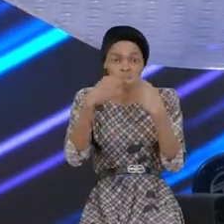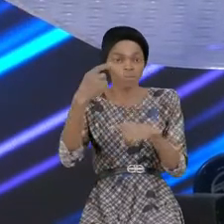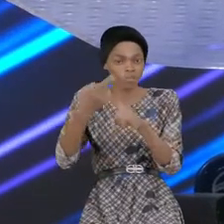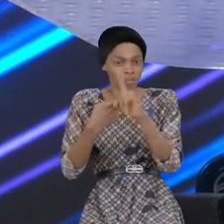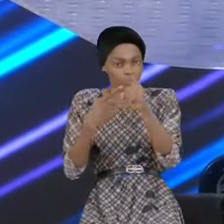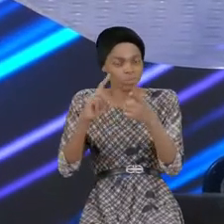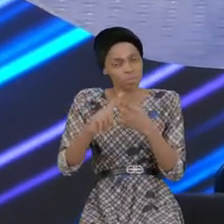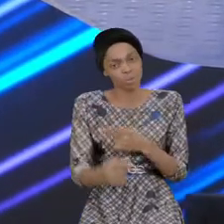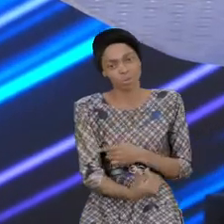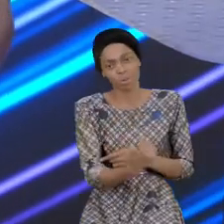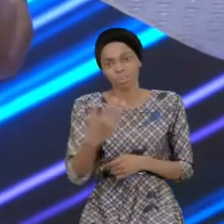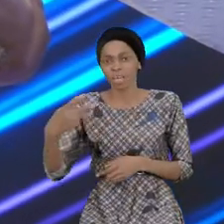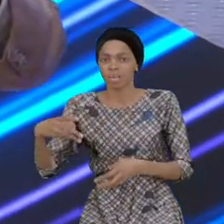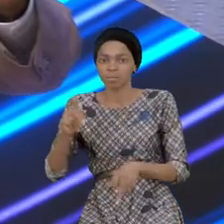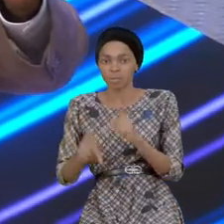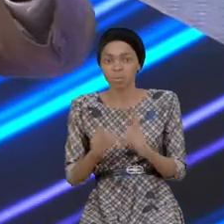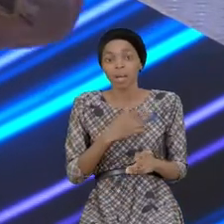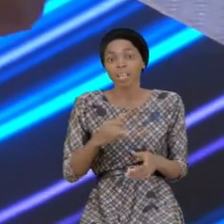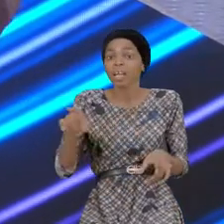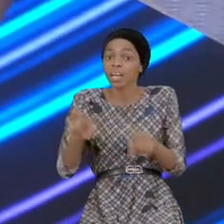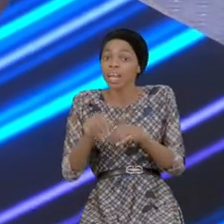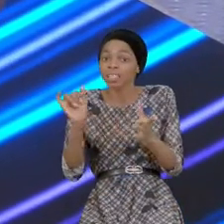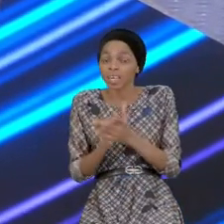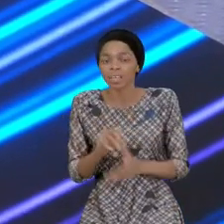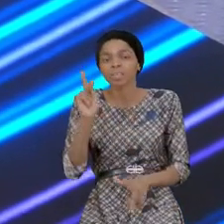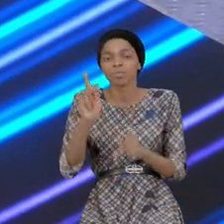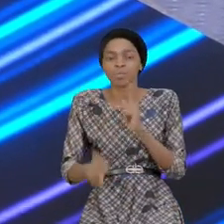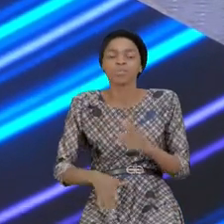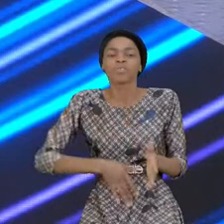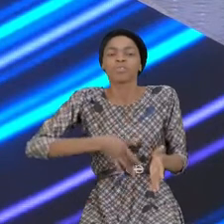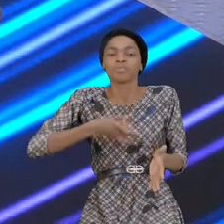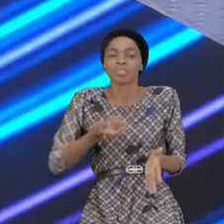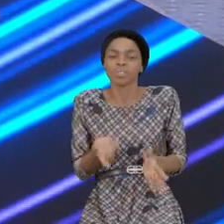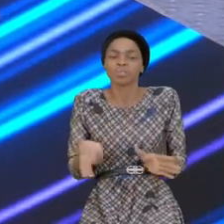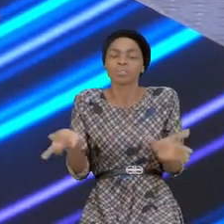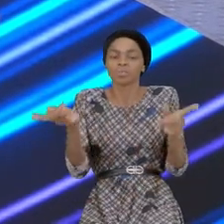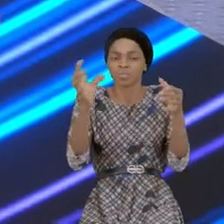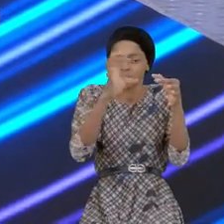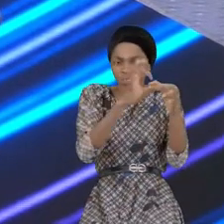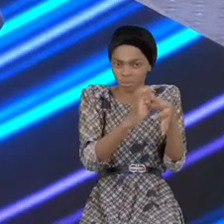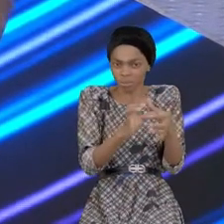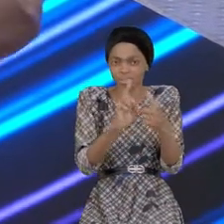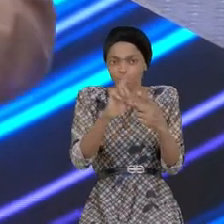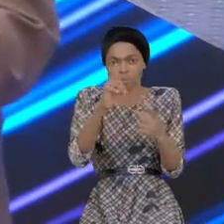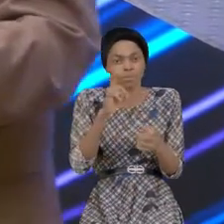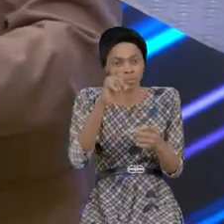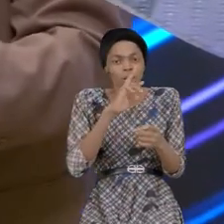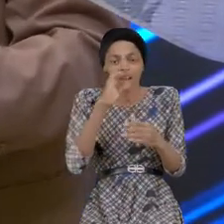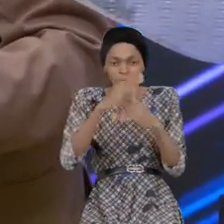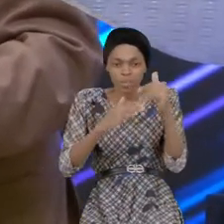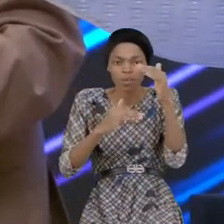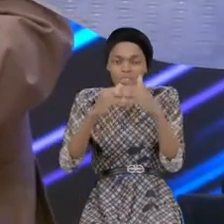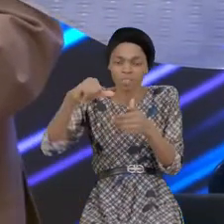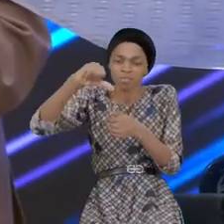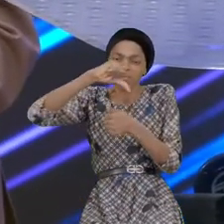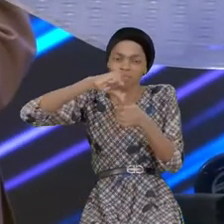In that way, people feel attached to you. You're building fellowship. You're building